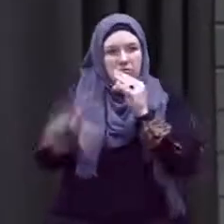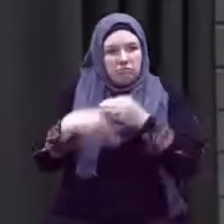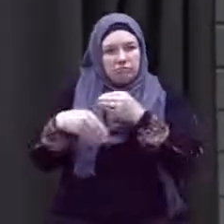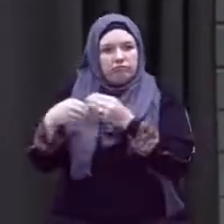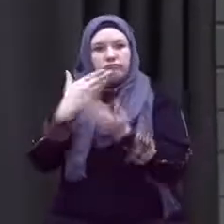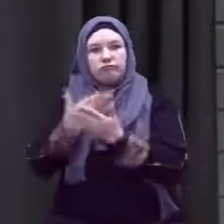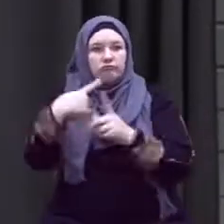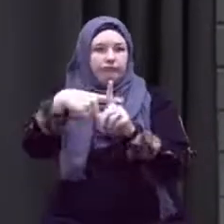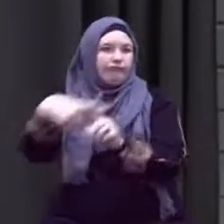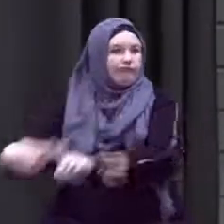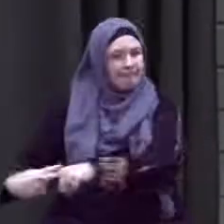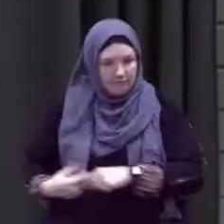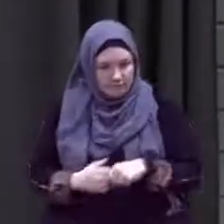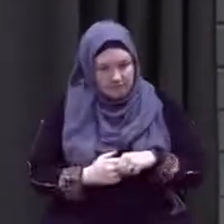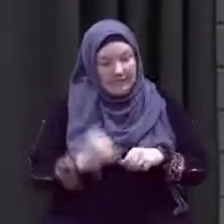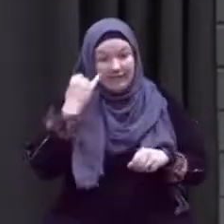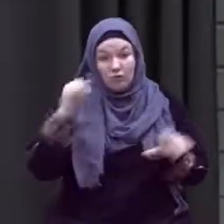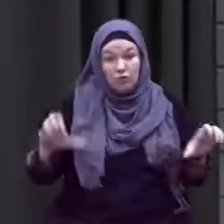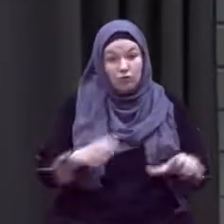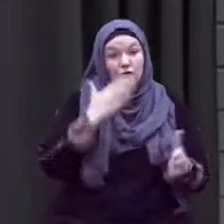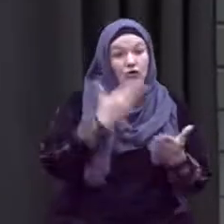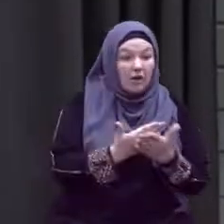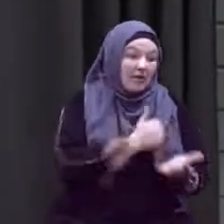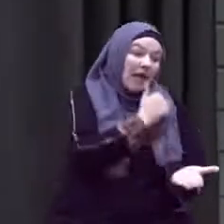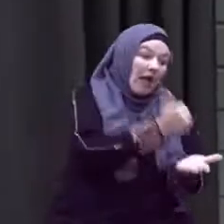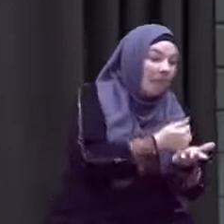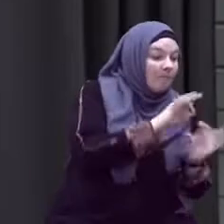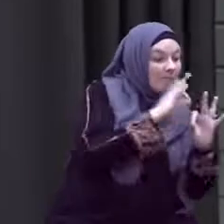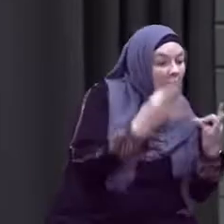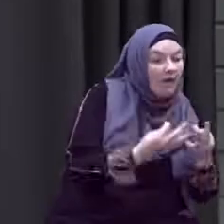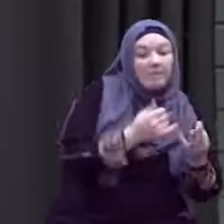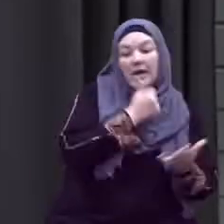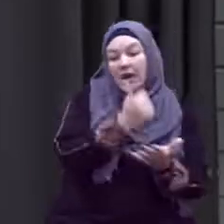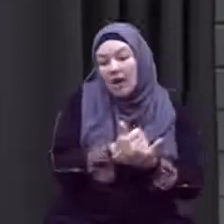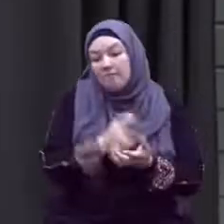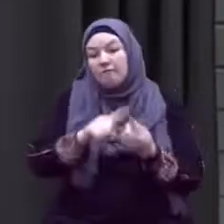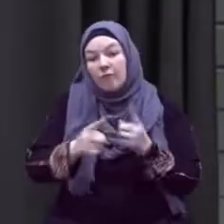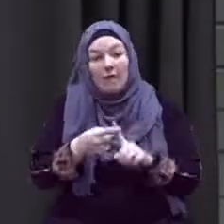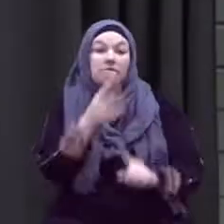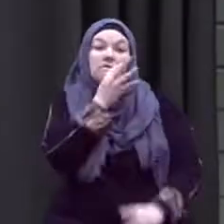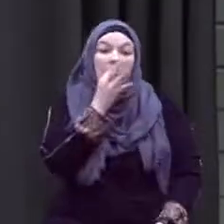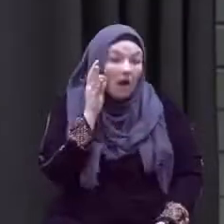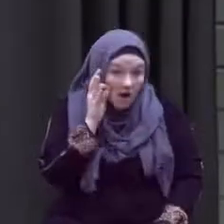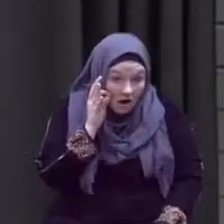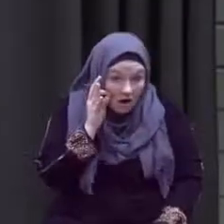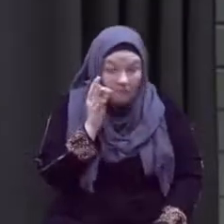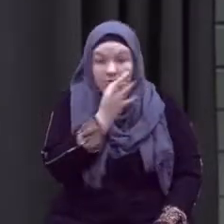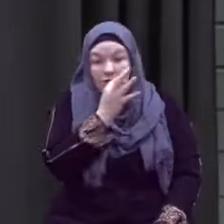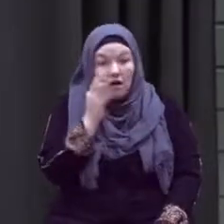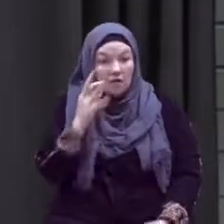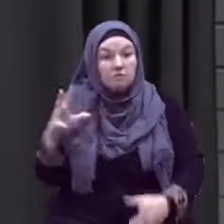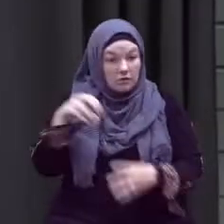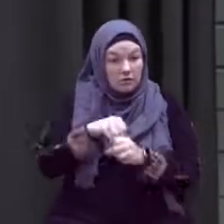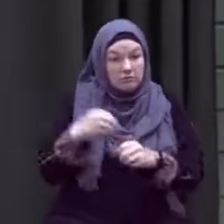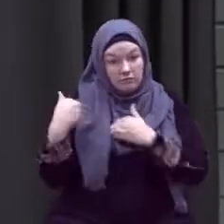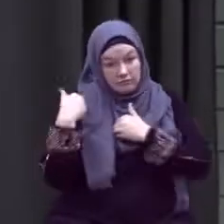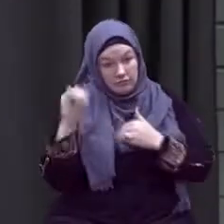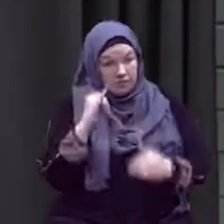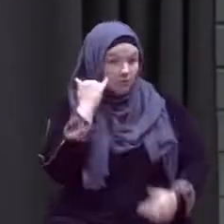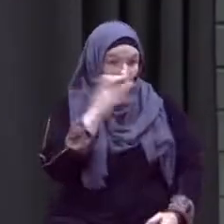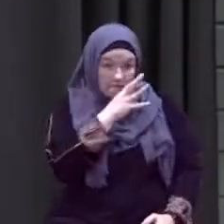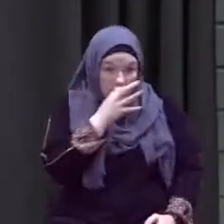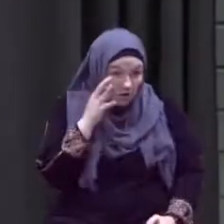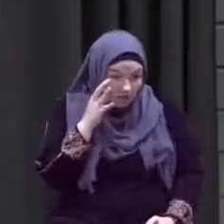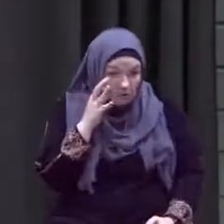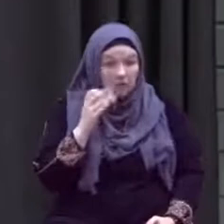deeds. And the righteous deeds are not limited to just fasting. Fasting is part in the Sunnah. Fasting